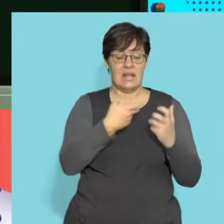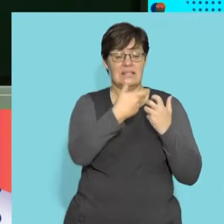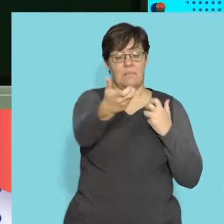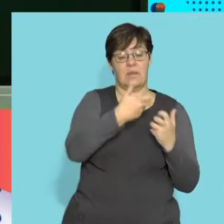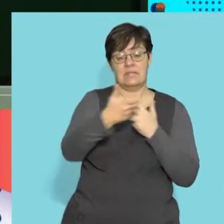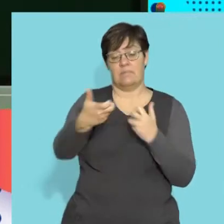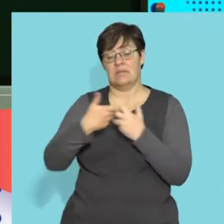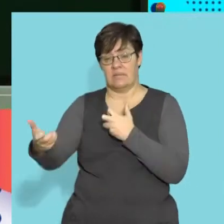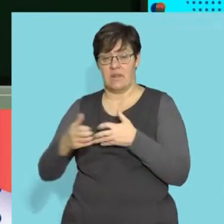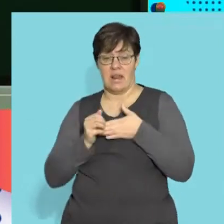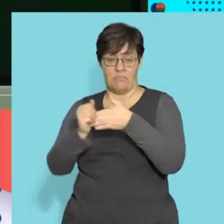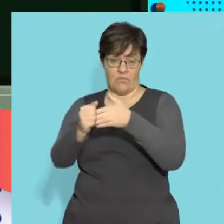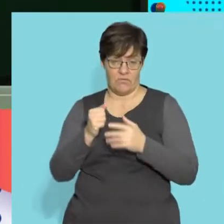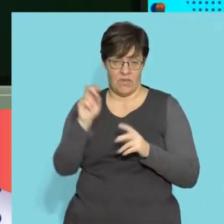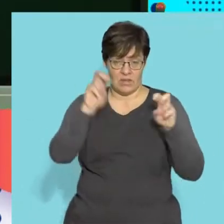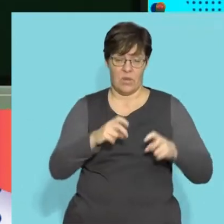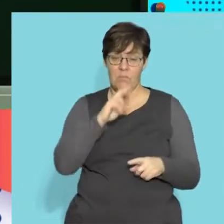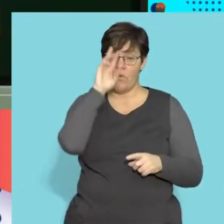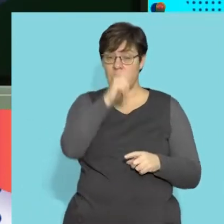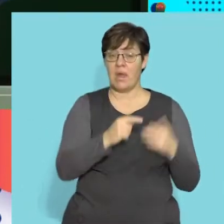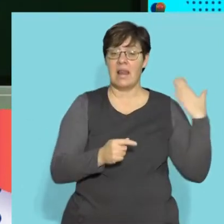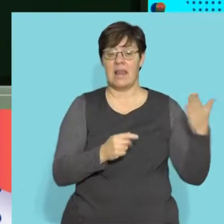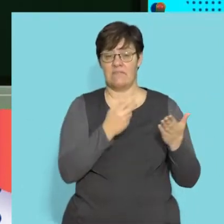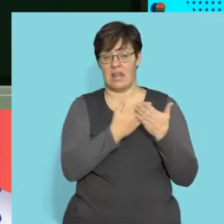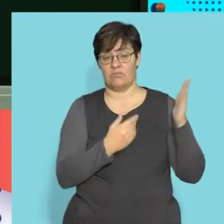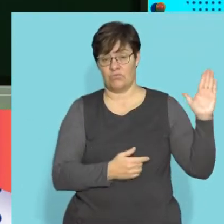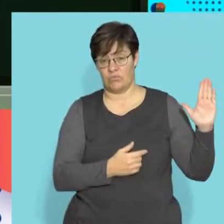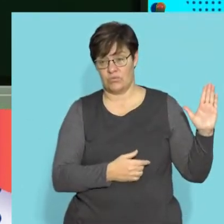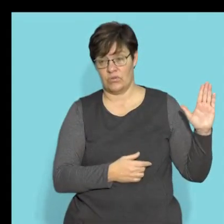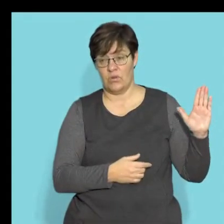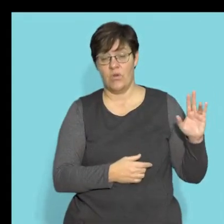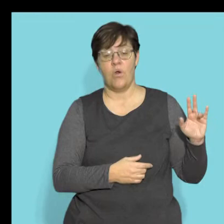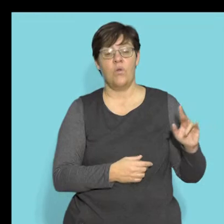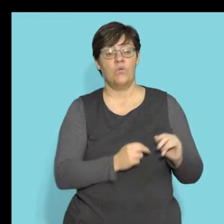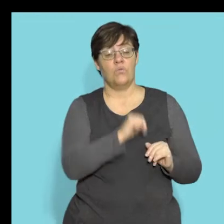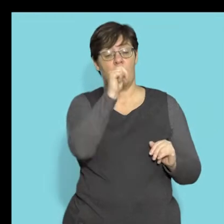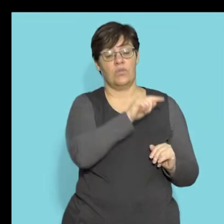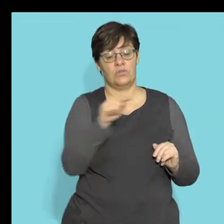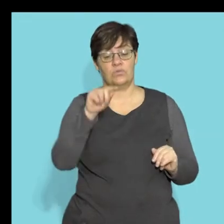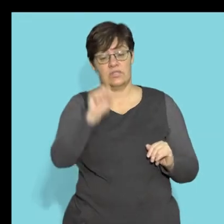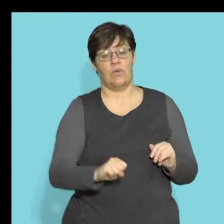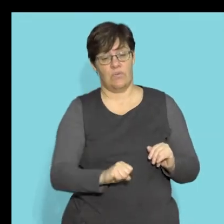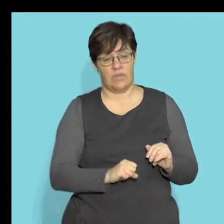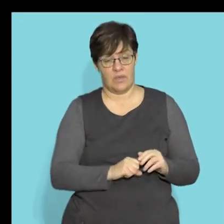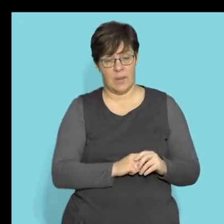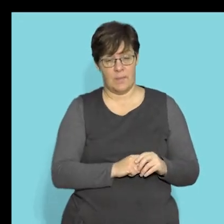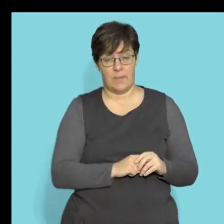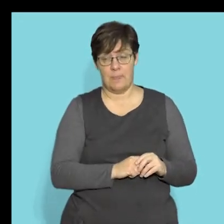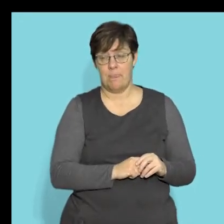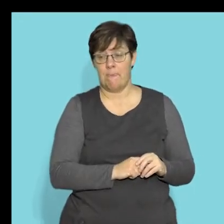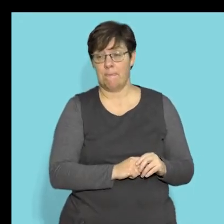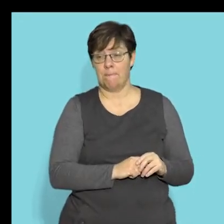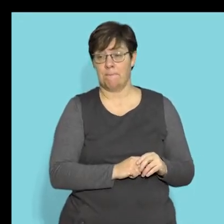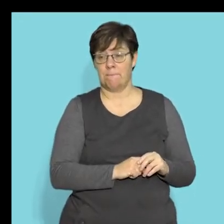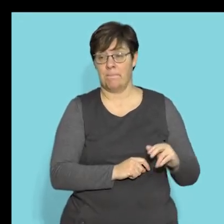parts of the coil as separate conductors. Remember, left-hand rule. So we're going to say north to south. We know that's